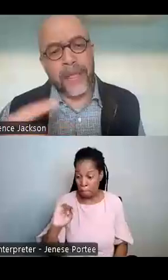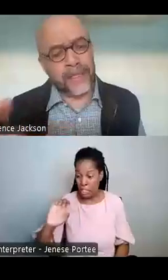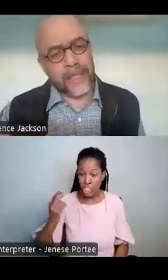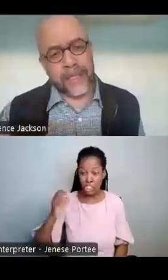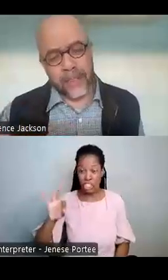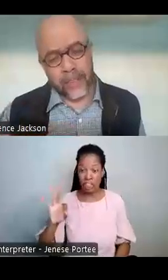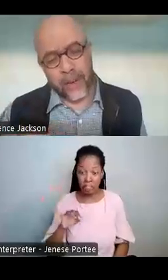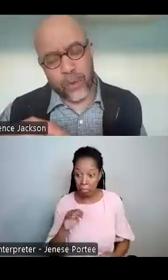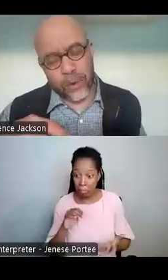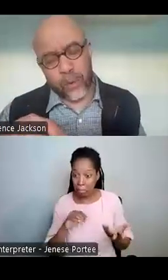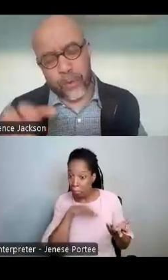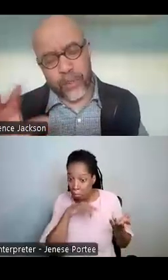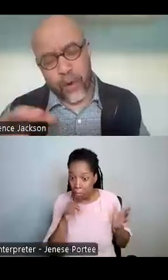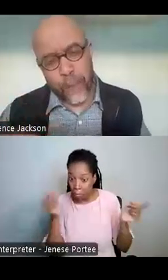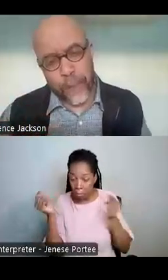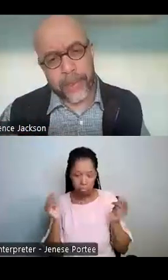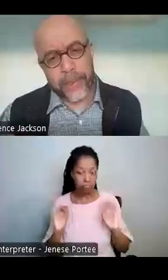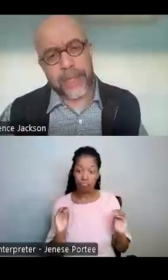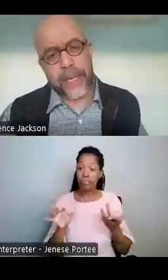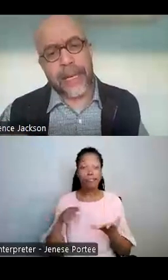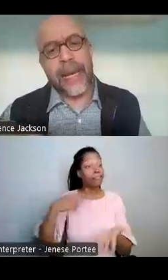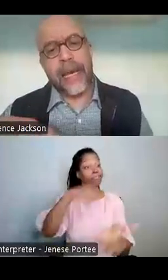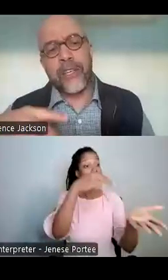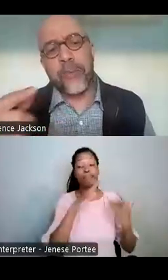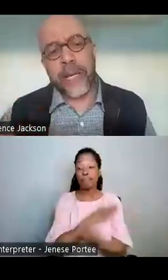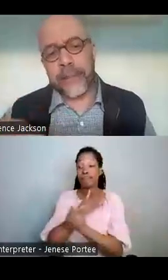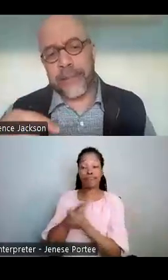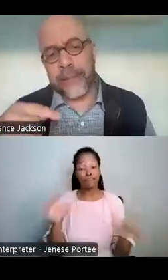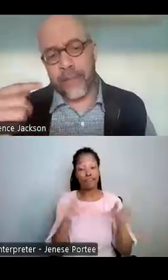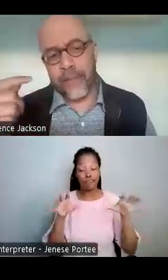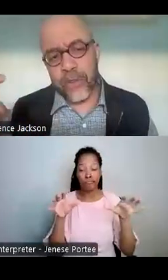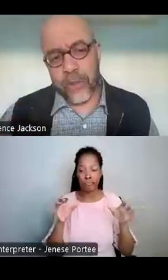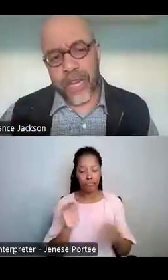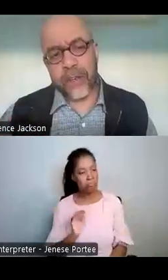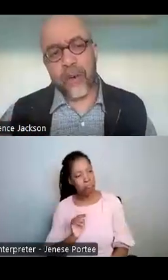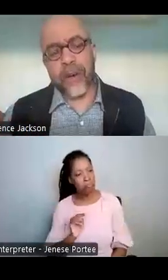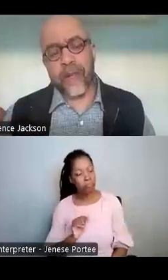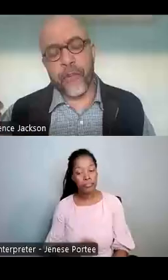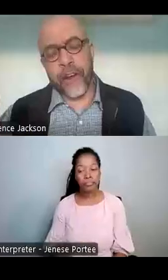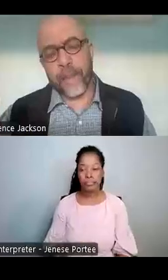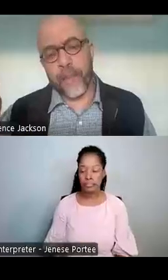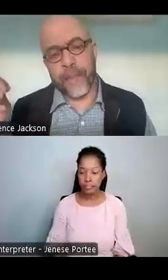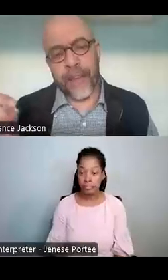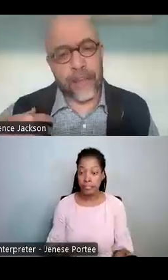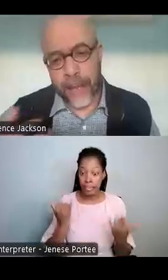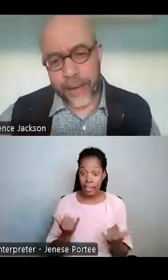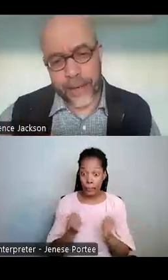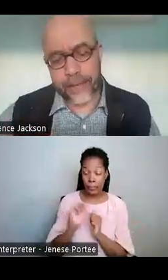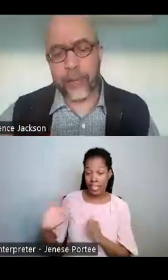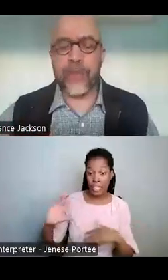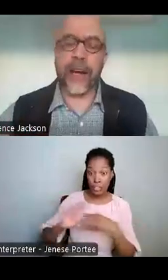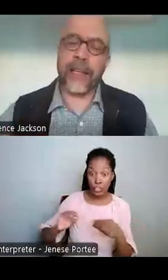couple of things that, just for our purposes today, you might, take note of. I'm not